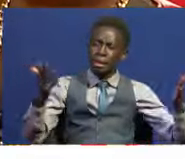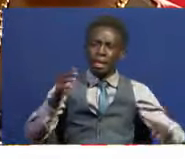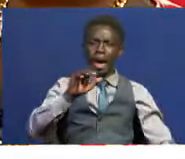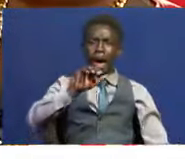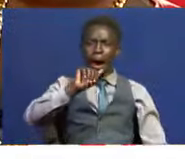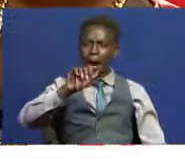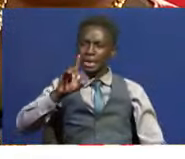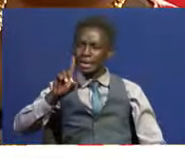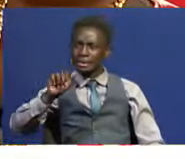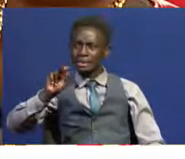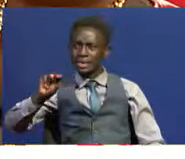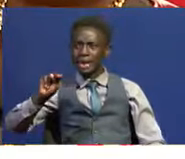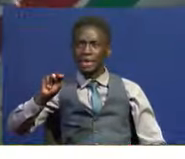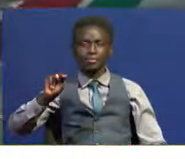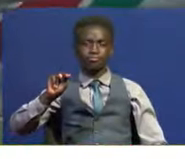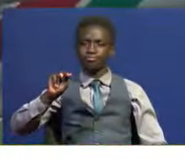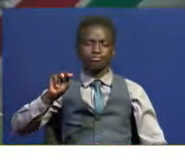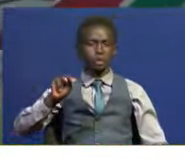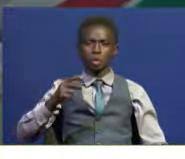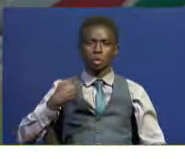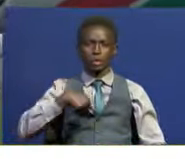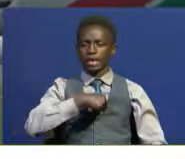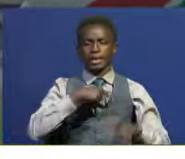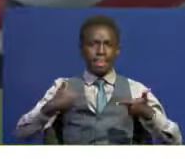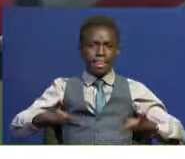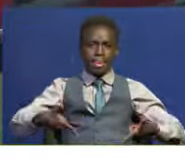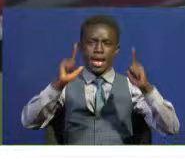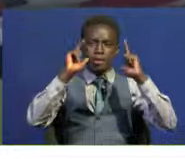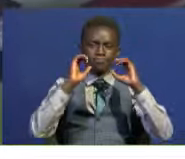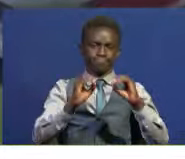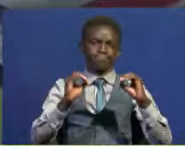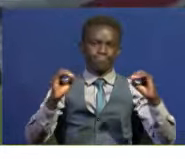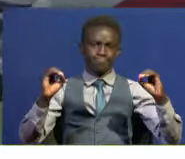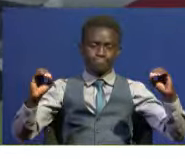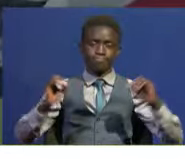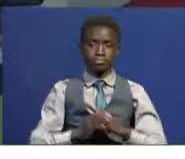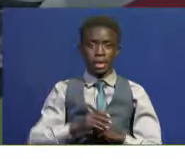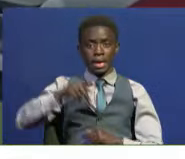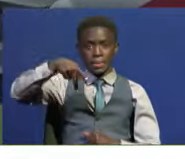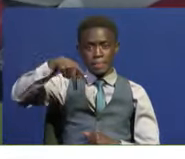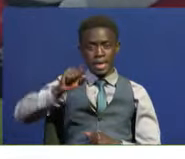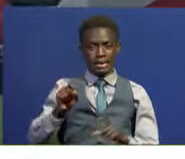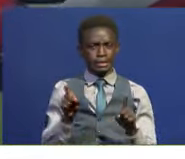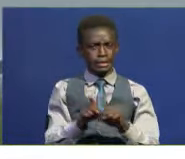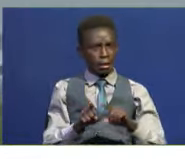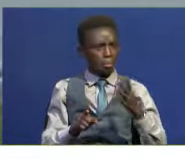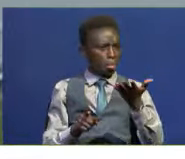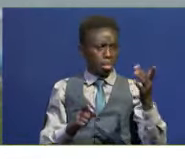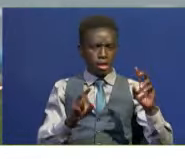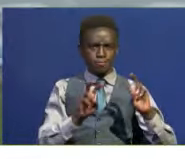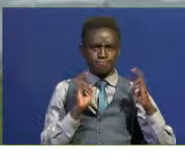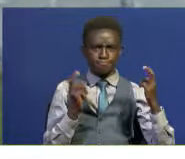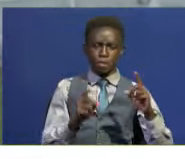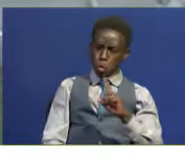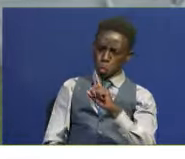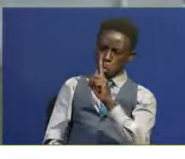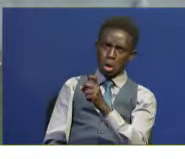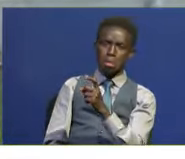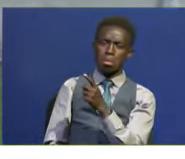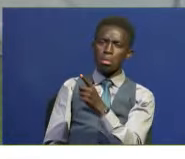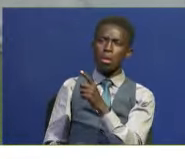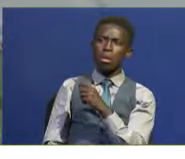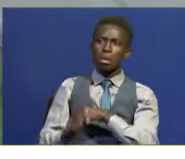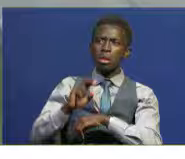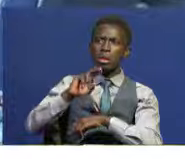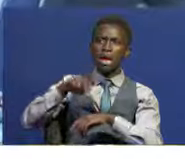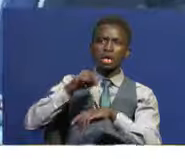Adani. We are not going to allow it. The PS was also put to task to explain why the government bails out the national carrier